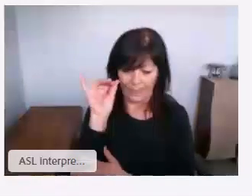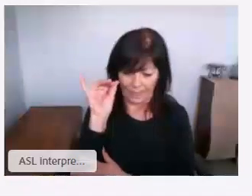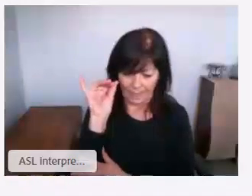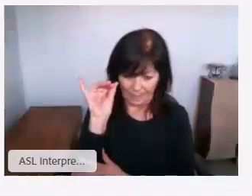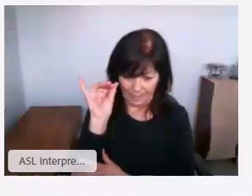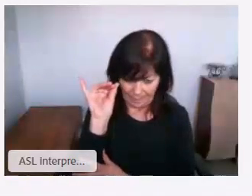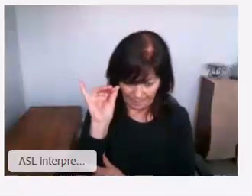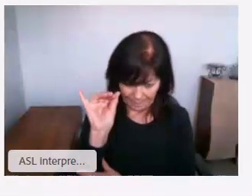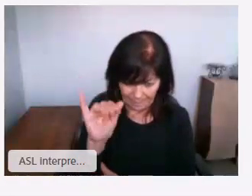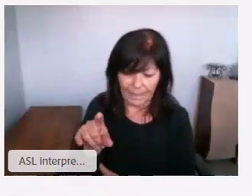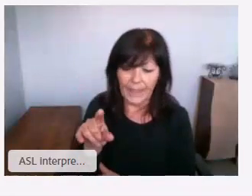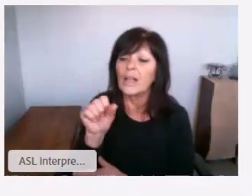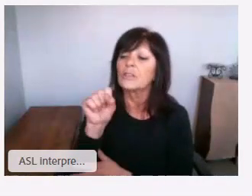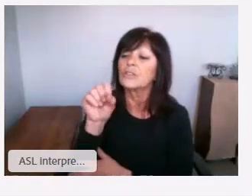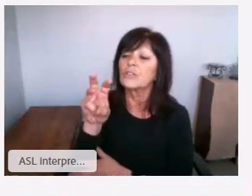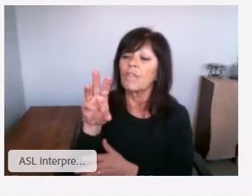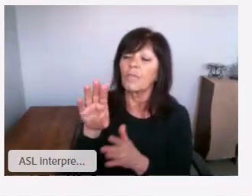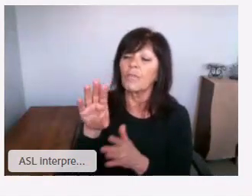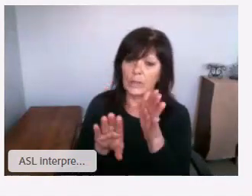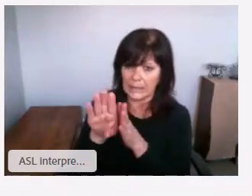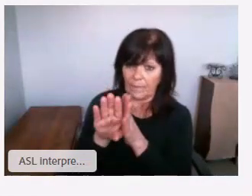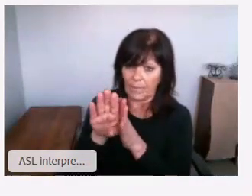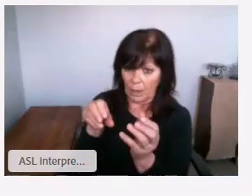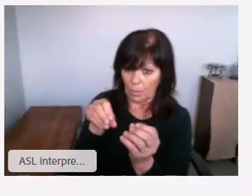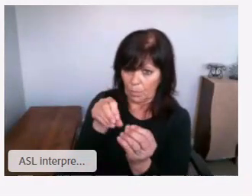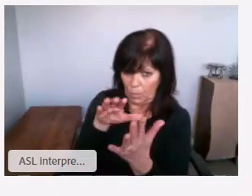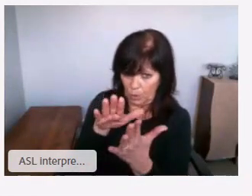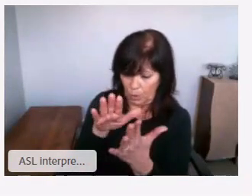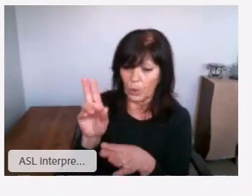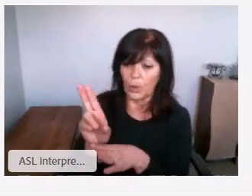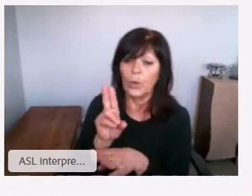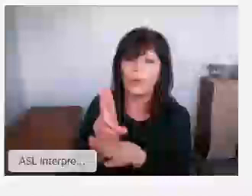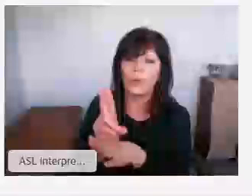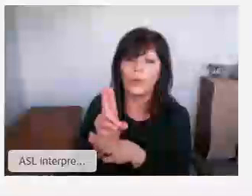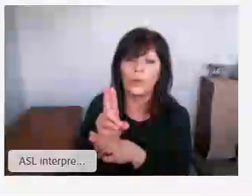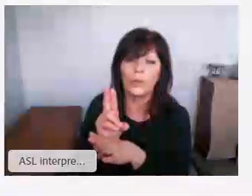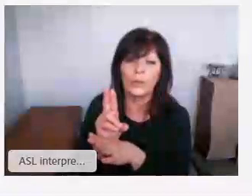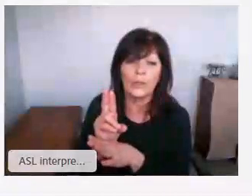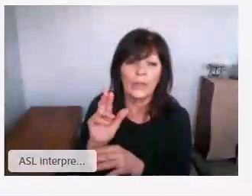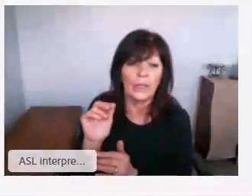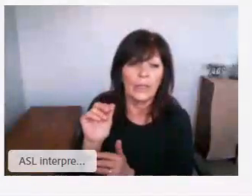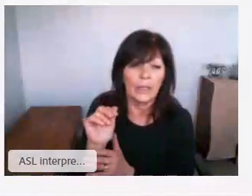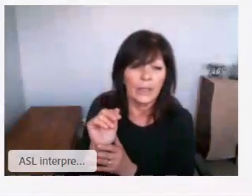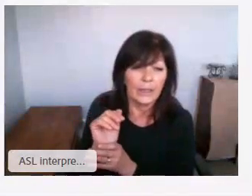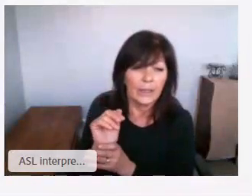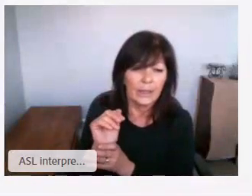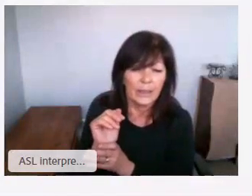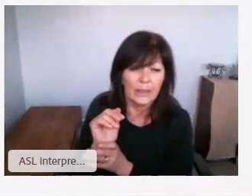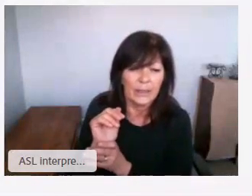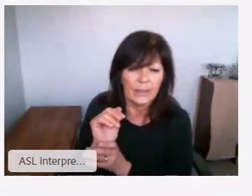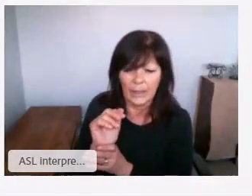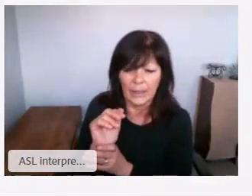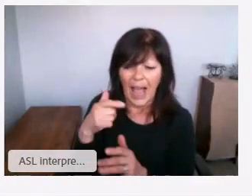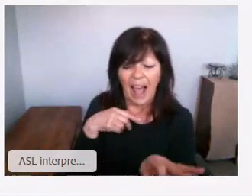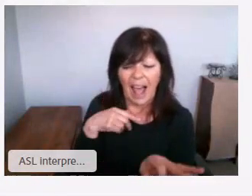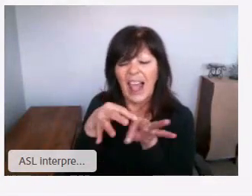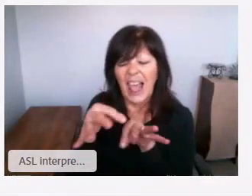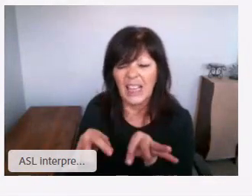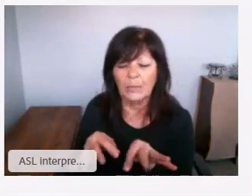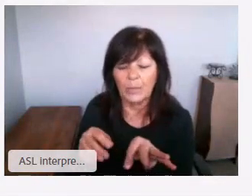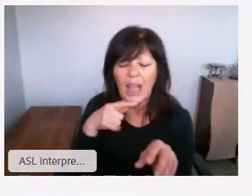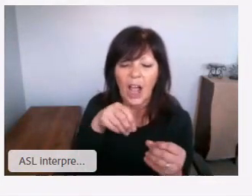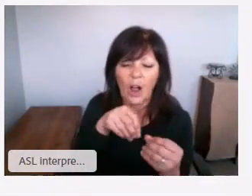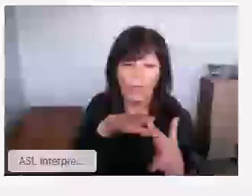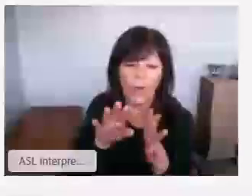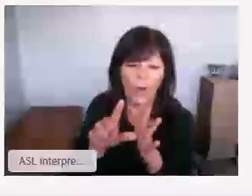The software development approach, we used an agile approach, which I'll get into and describe in a